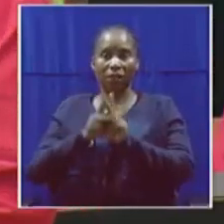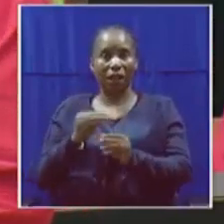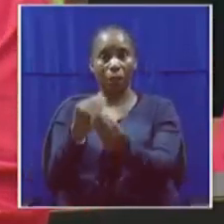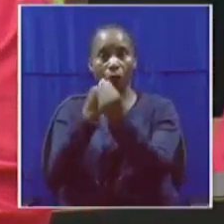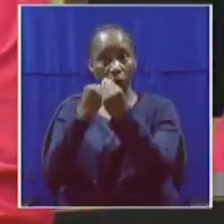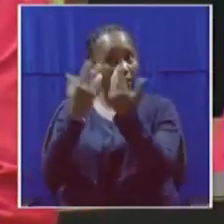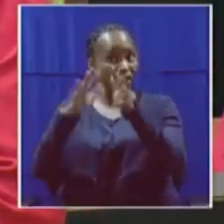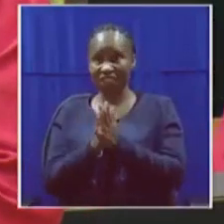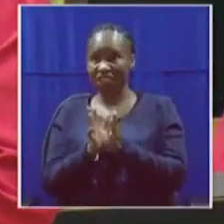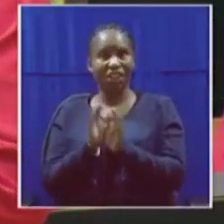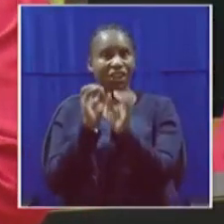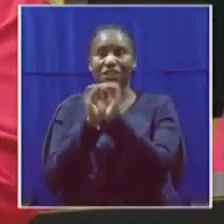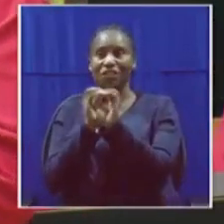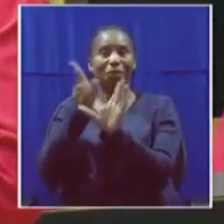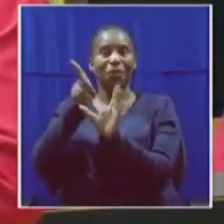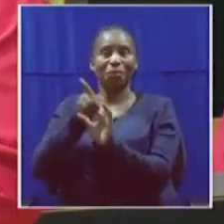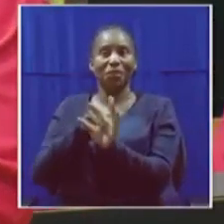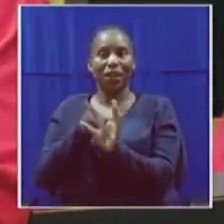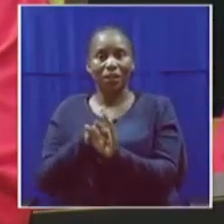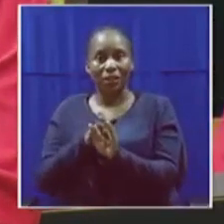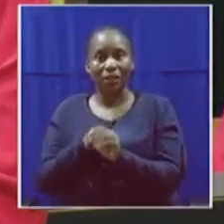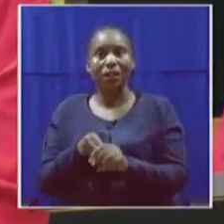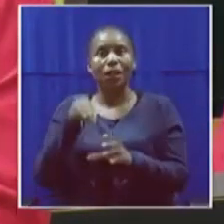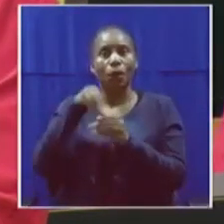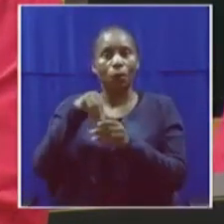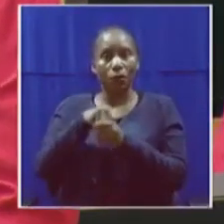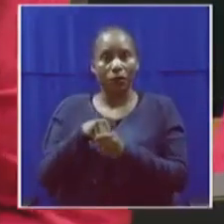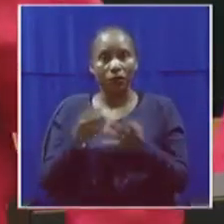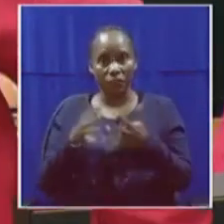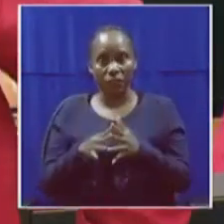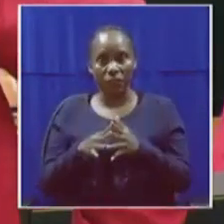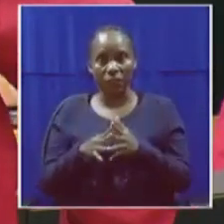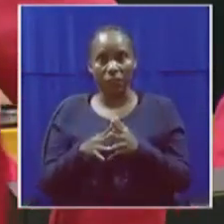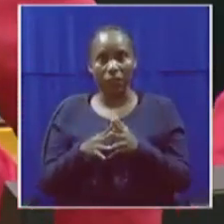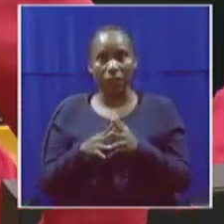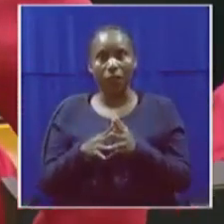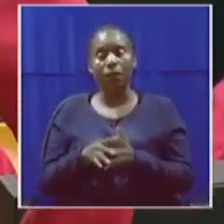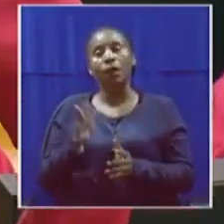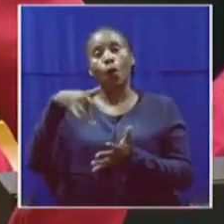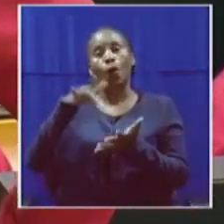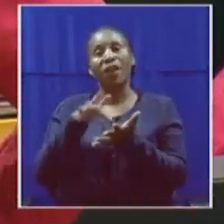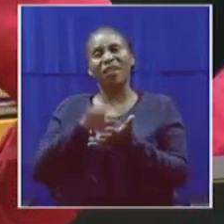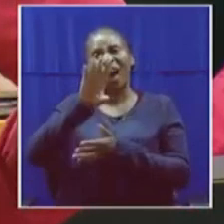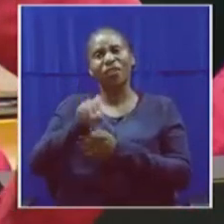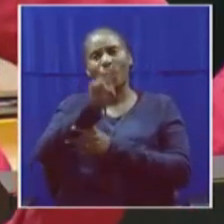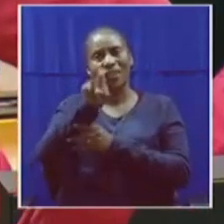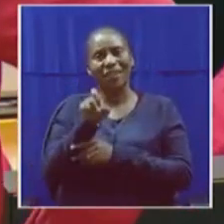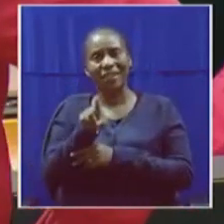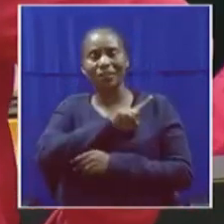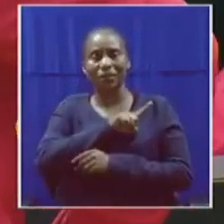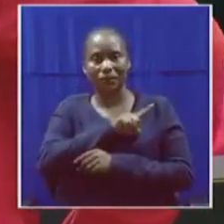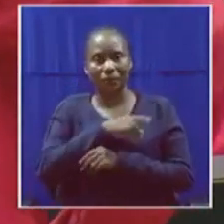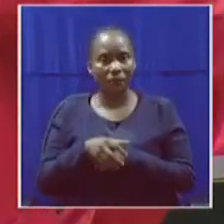the neoliberal perspective that we released. And the context of why we're asking the question is because Ricardo